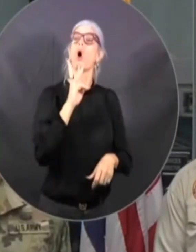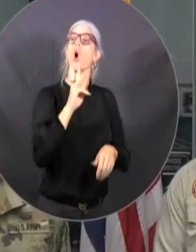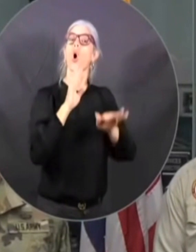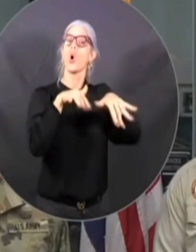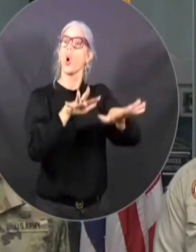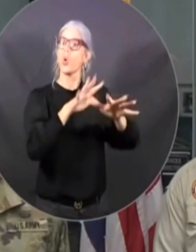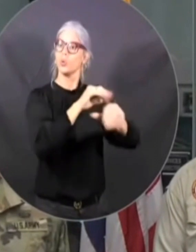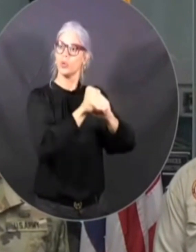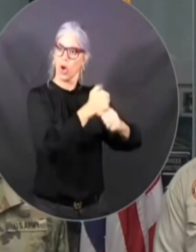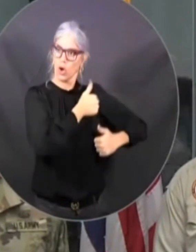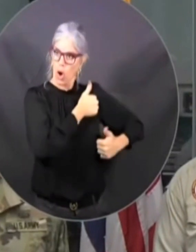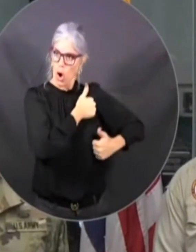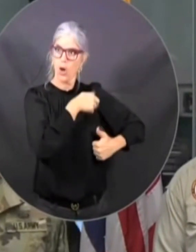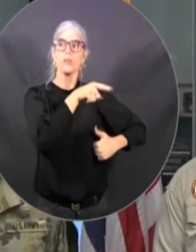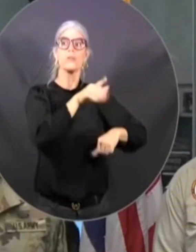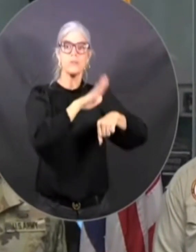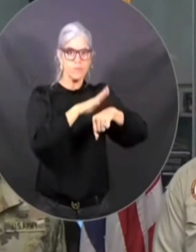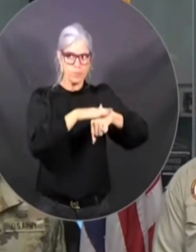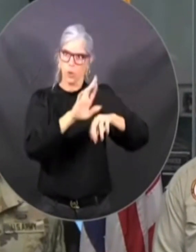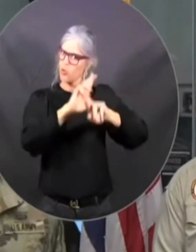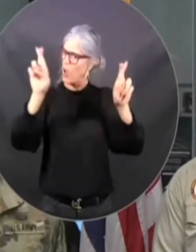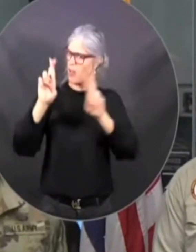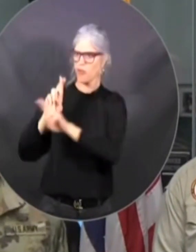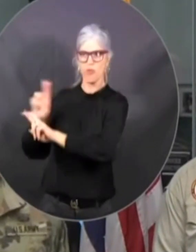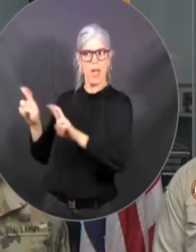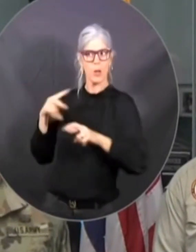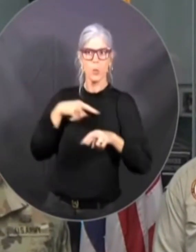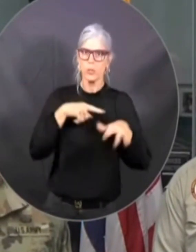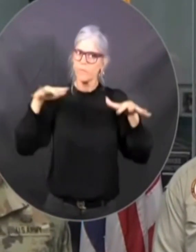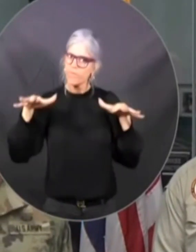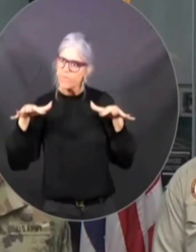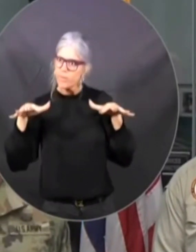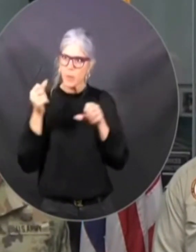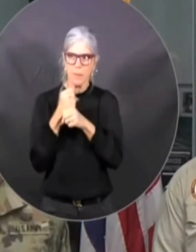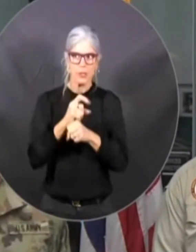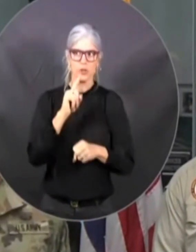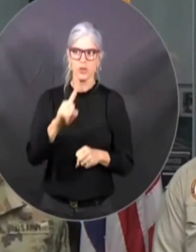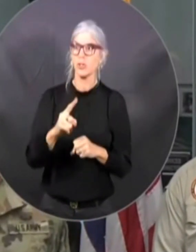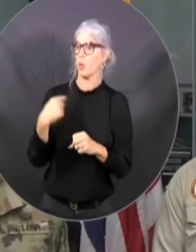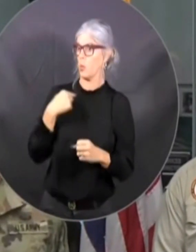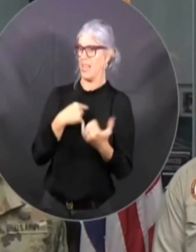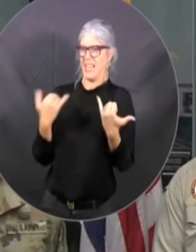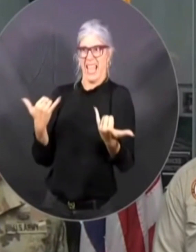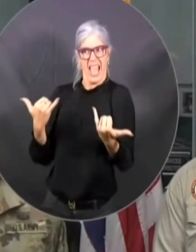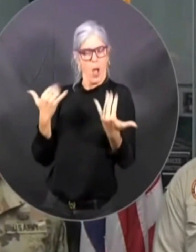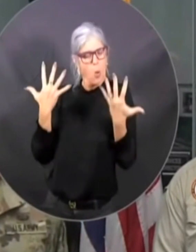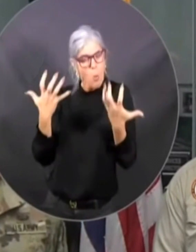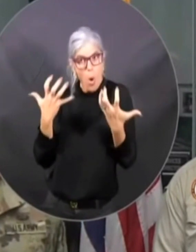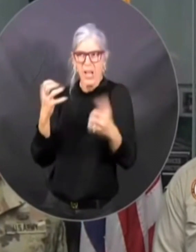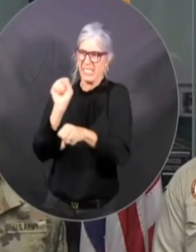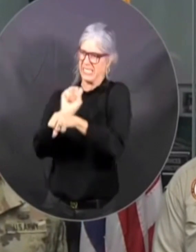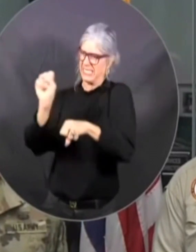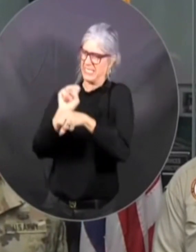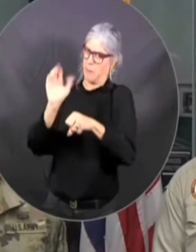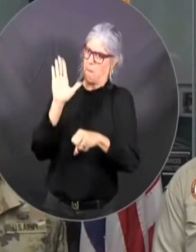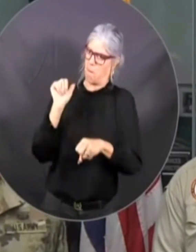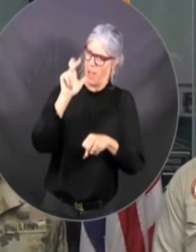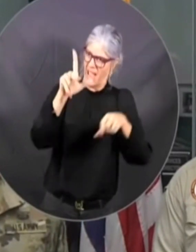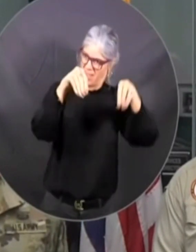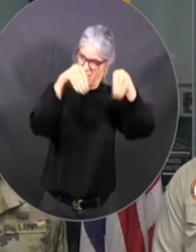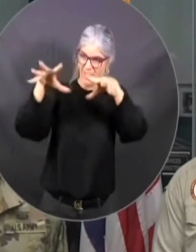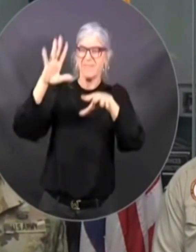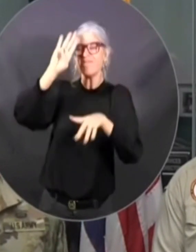necessary? There will be an immediate effort to restore power to people who lose power. There's 30,000 plus